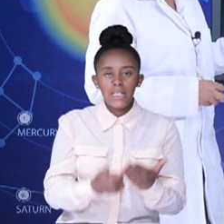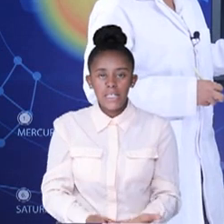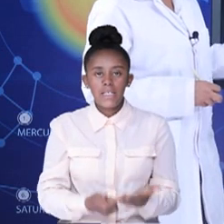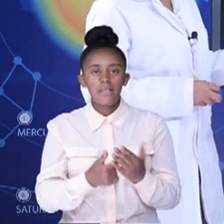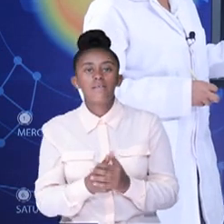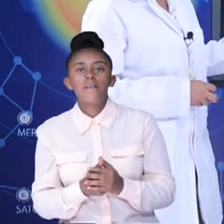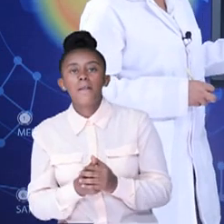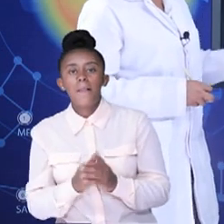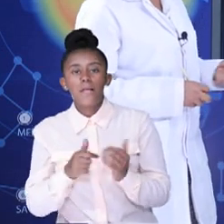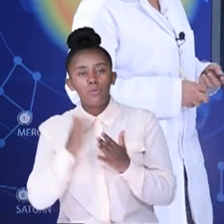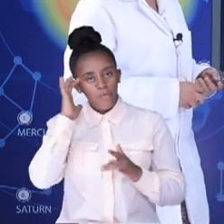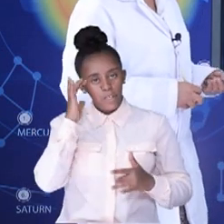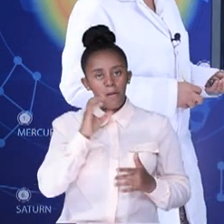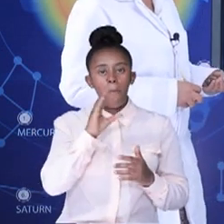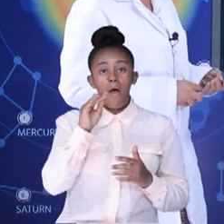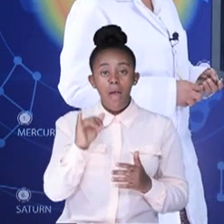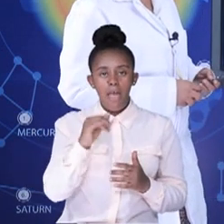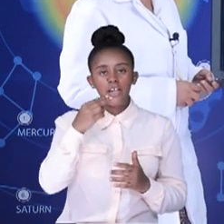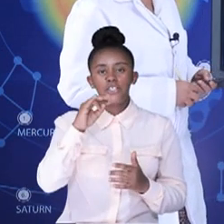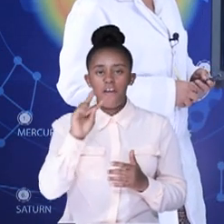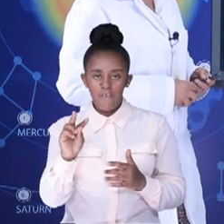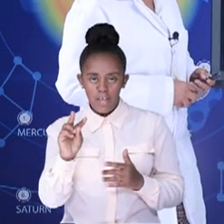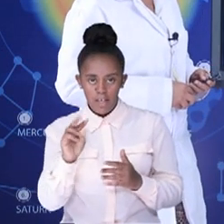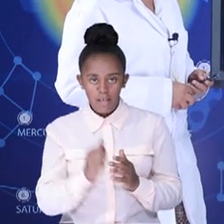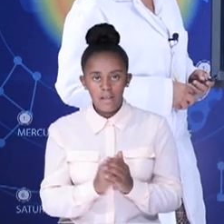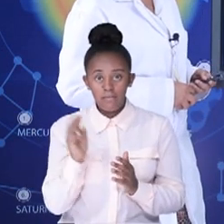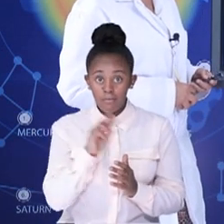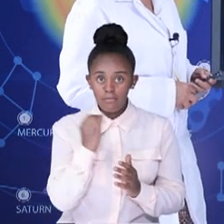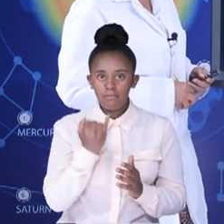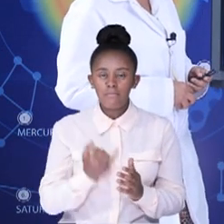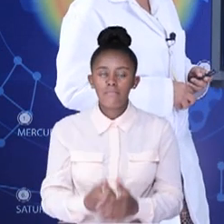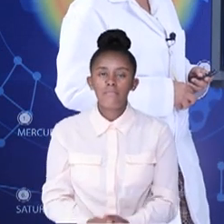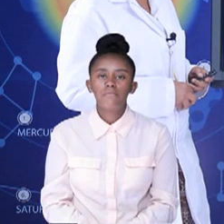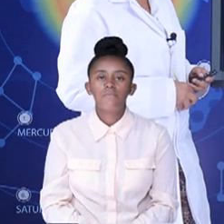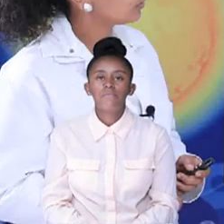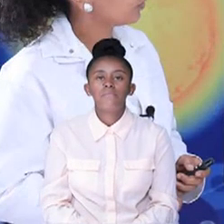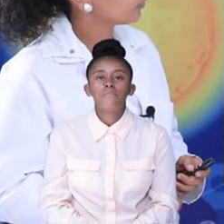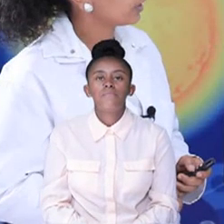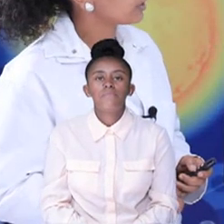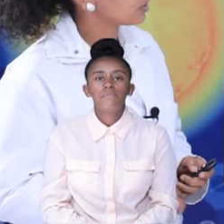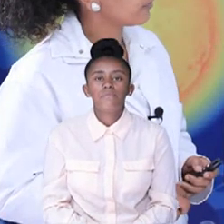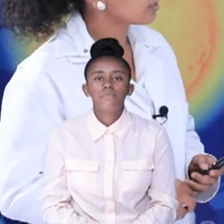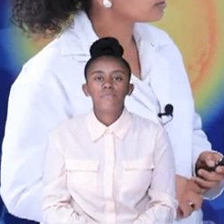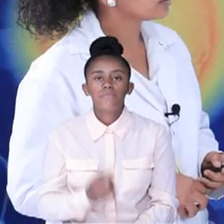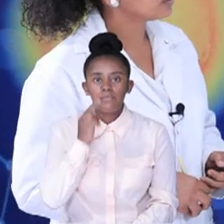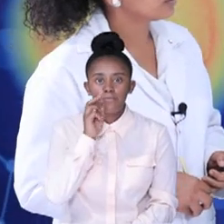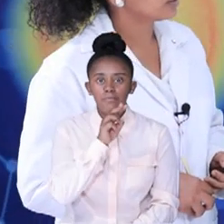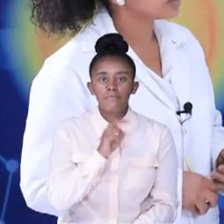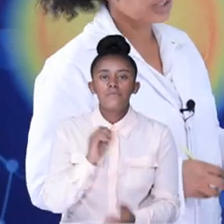to infection by HIV. Here we have the structure of